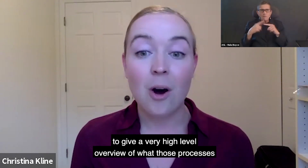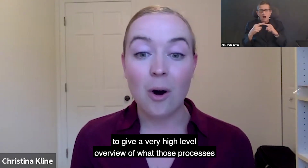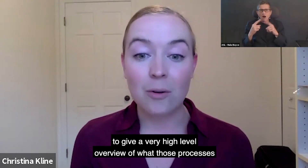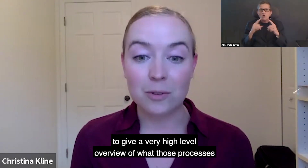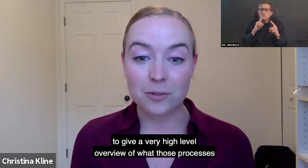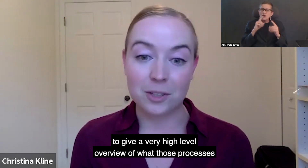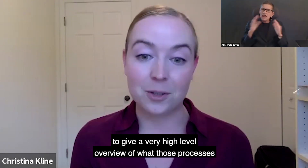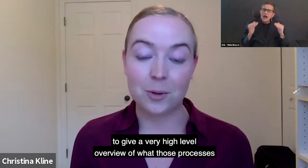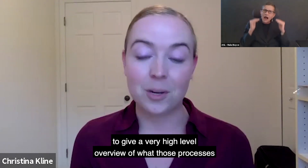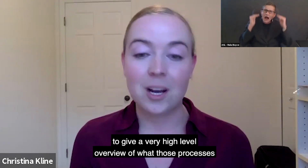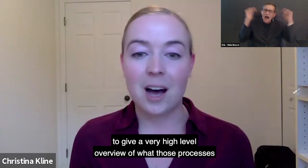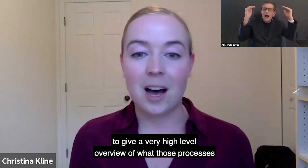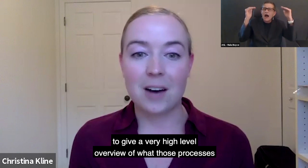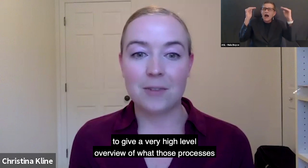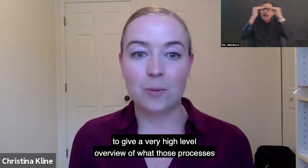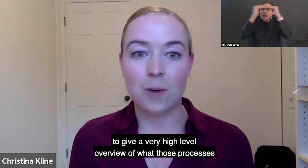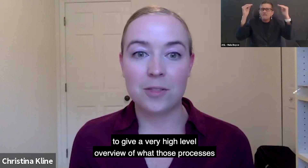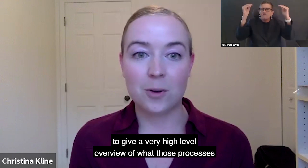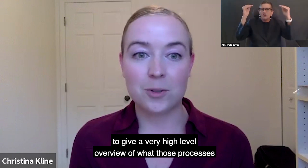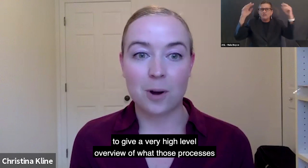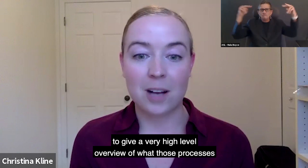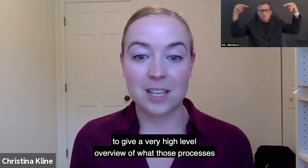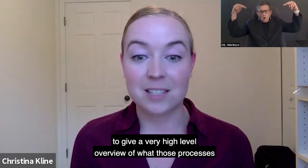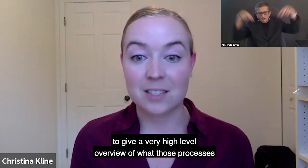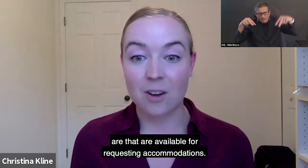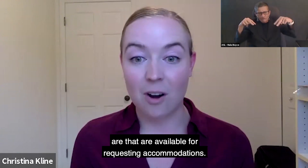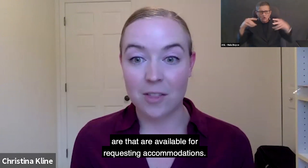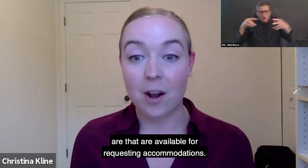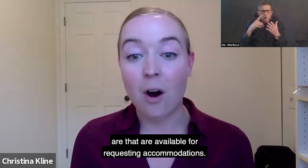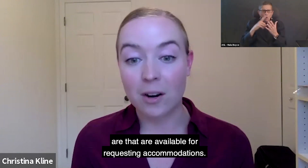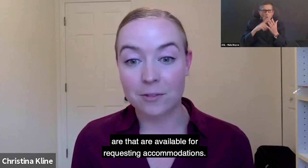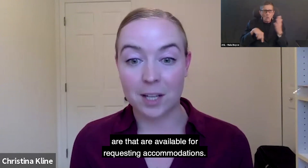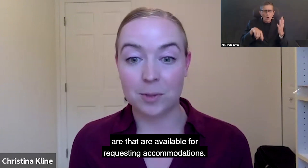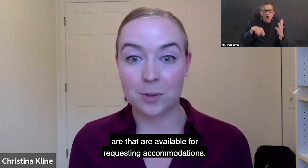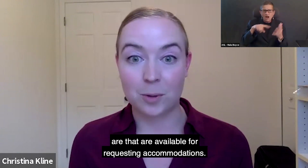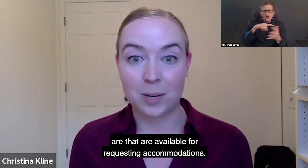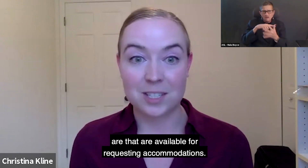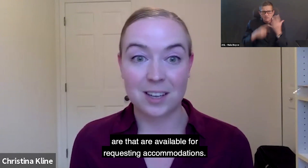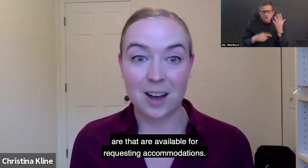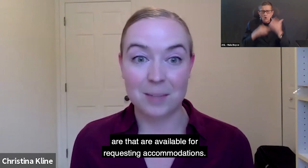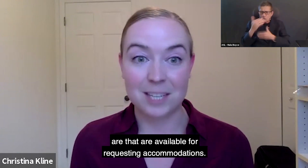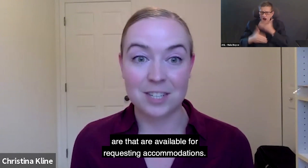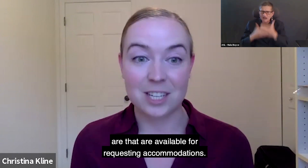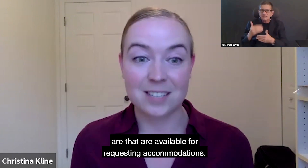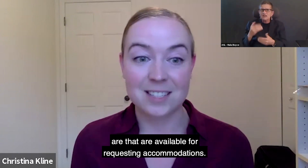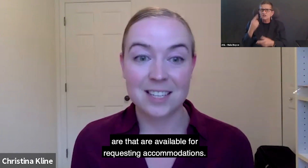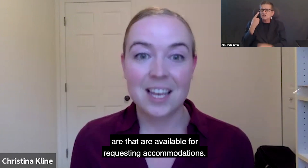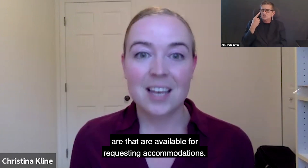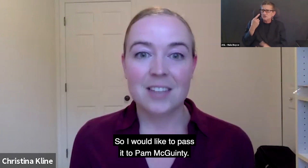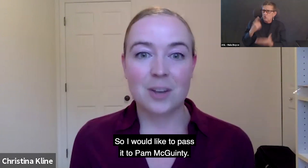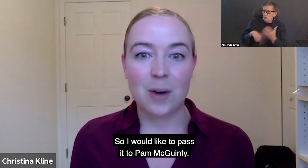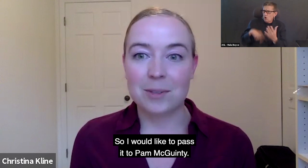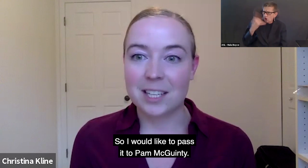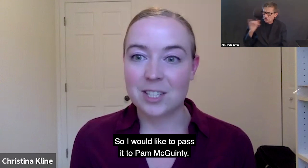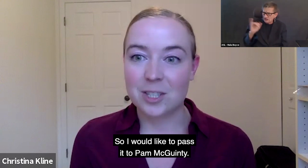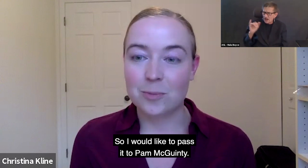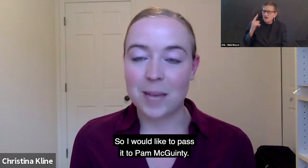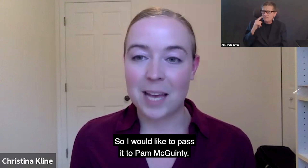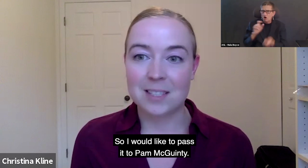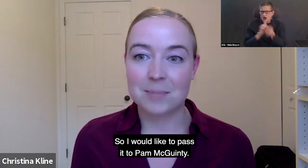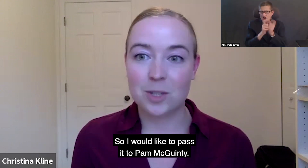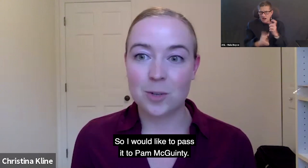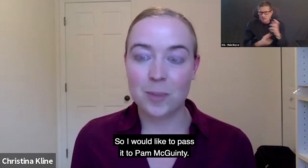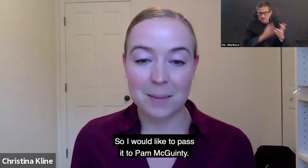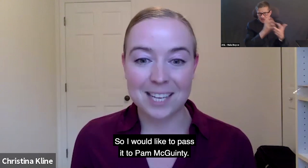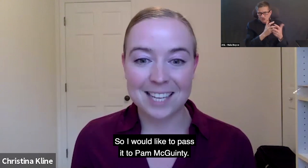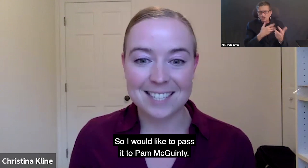level overview of what those processes are that are available for requesting accommodations. So I would like to